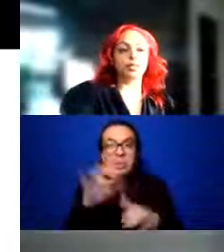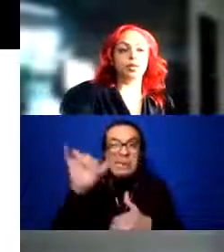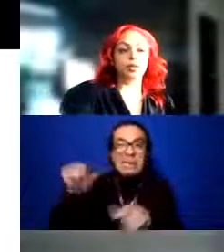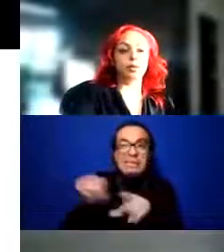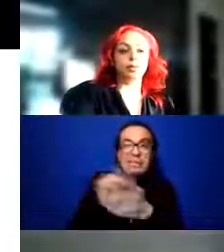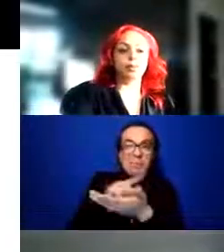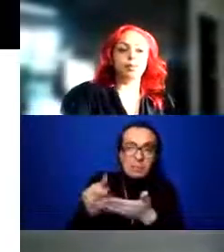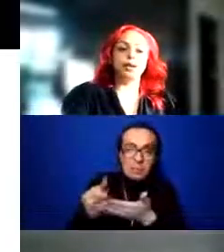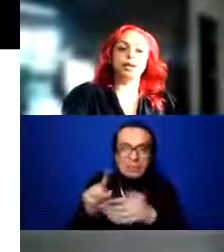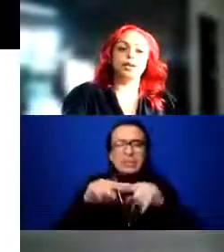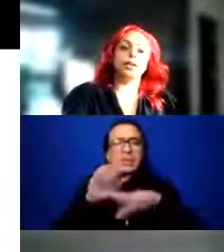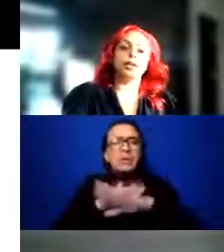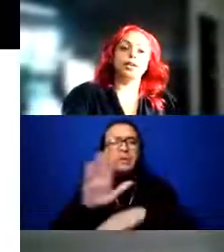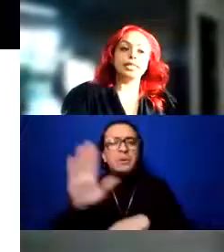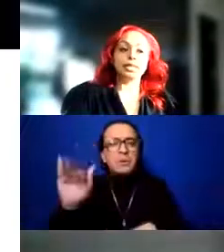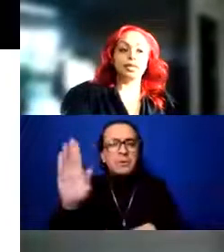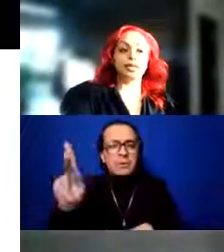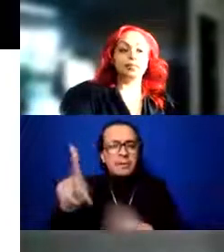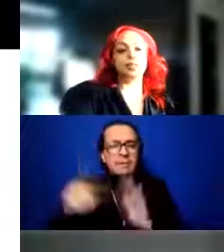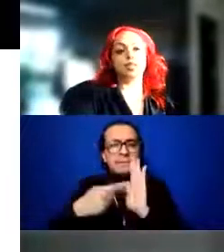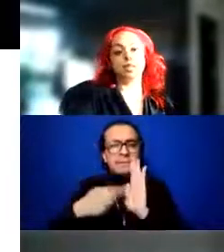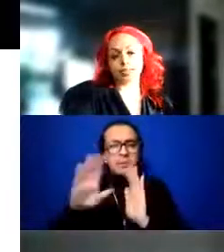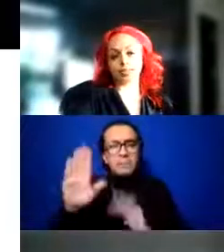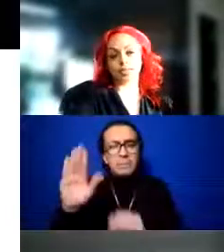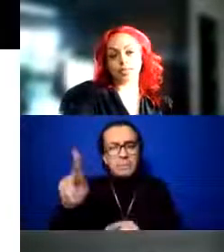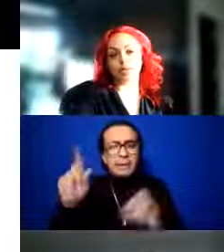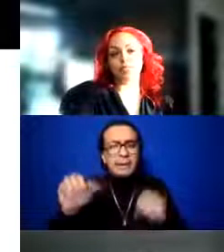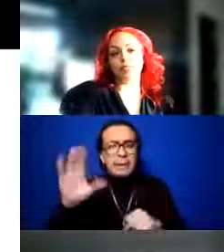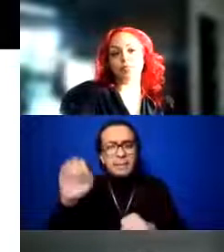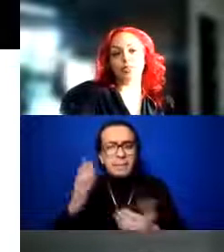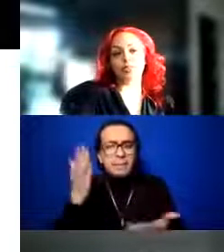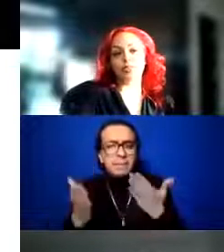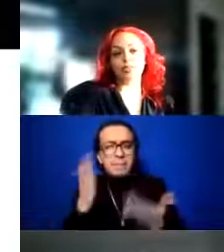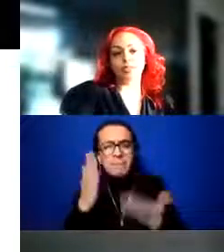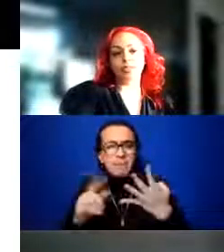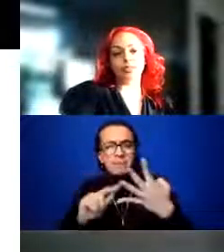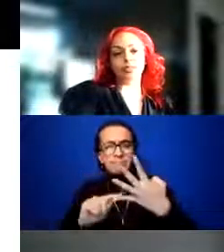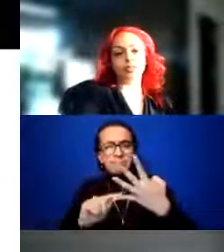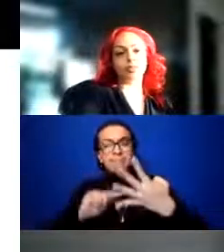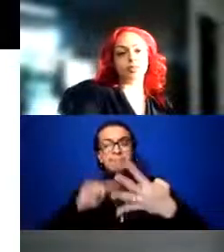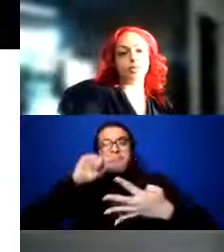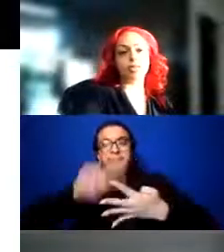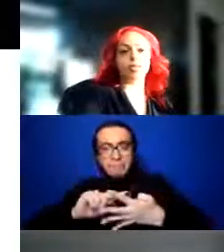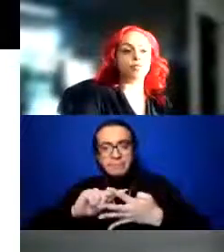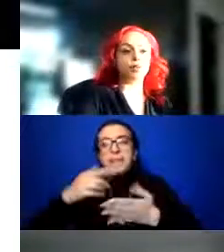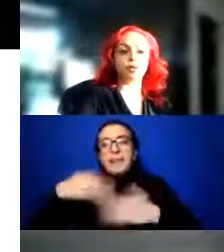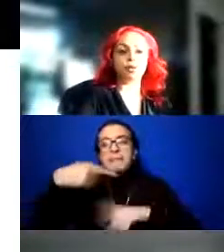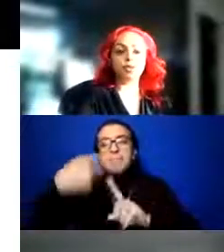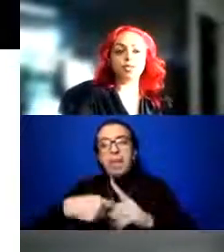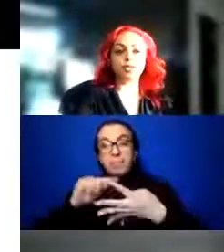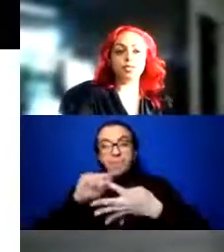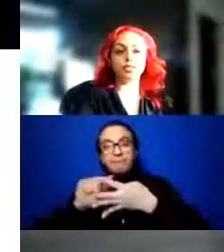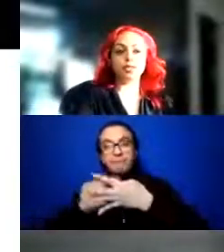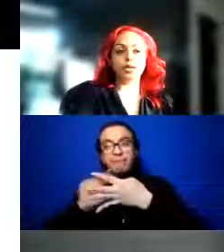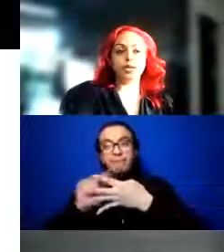deposits. But again, it can take up to the next disbursement. And again, if you have